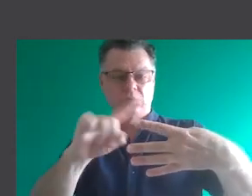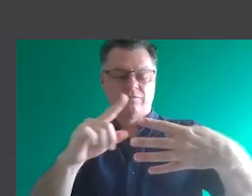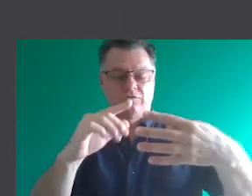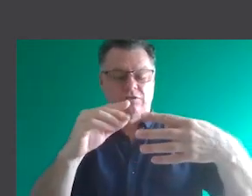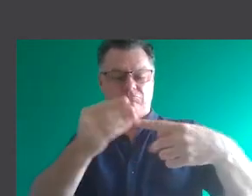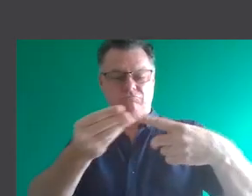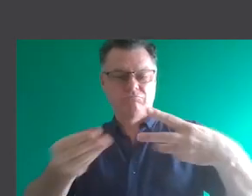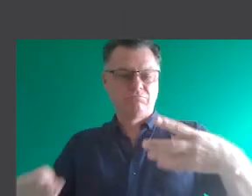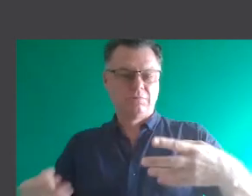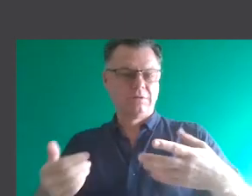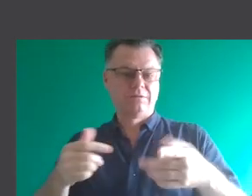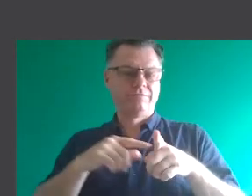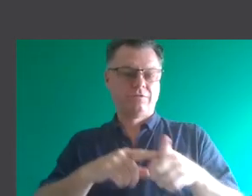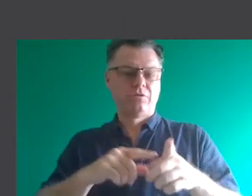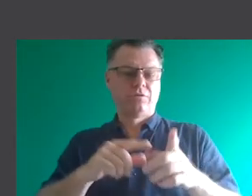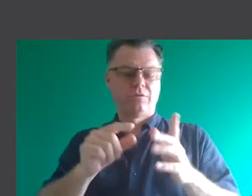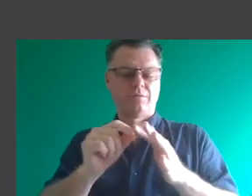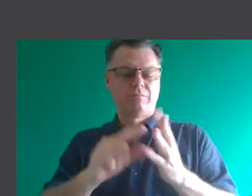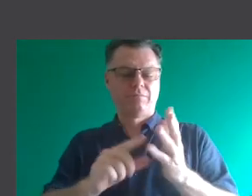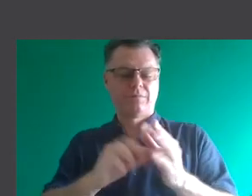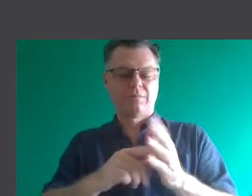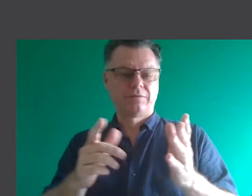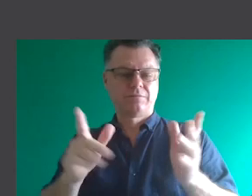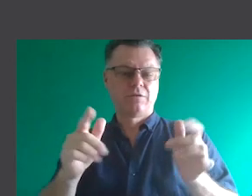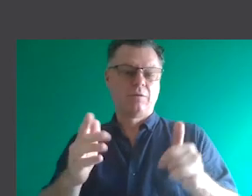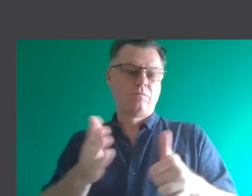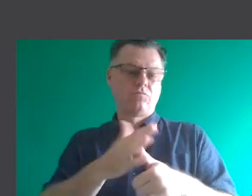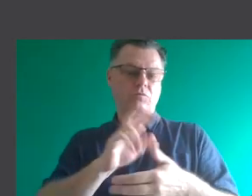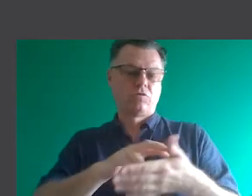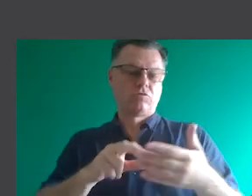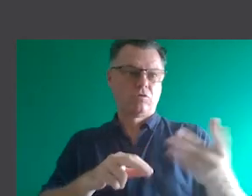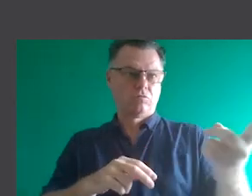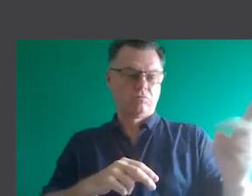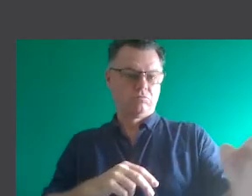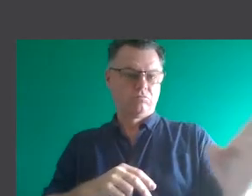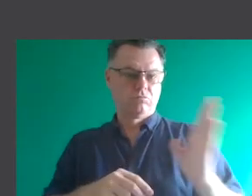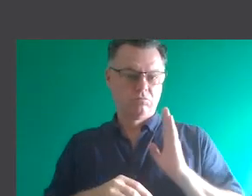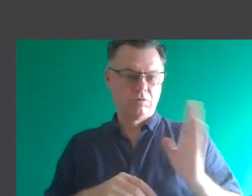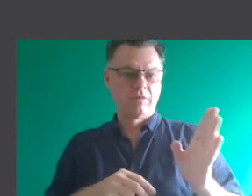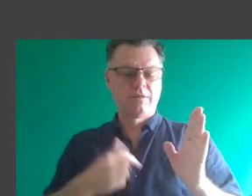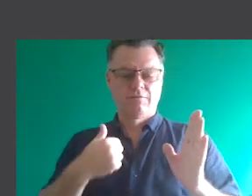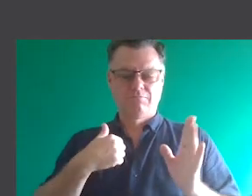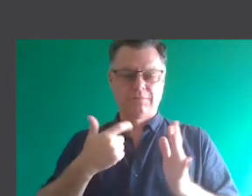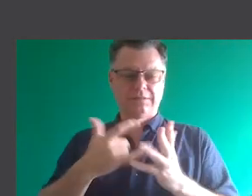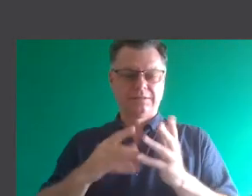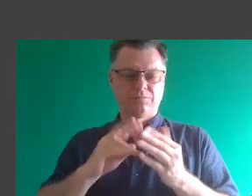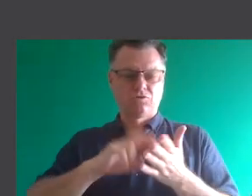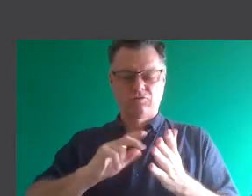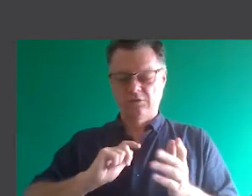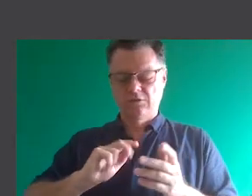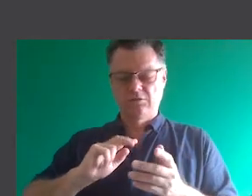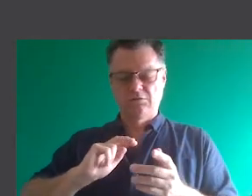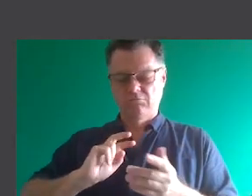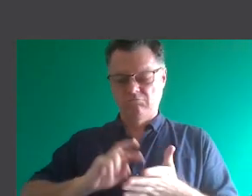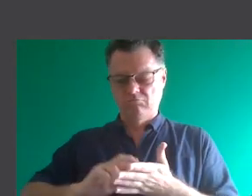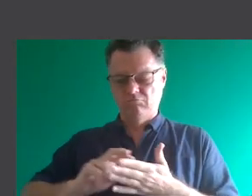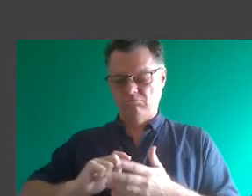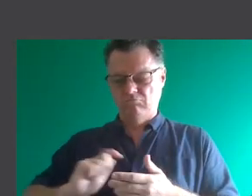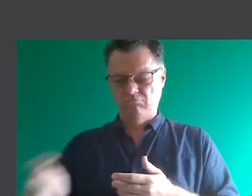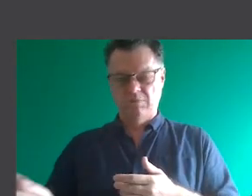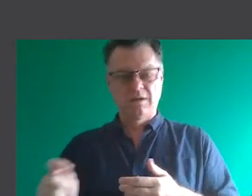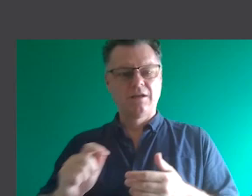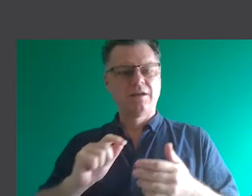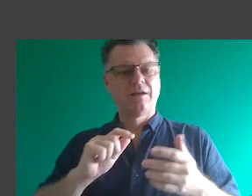the public. And that's the supplier code of conduct. You might have a primary contractor, but as you go down the